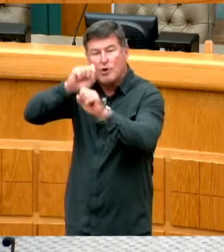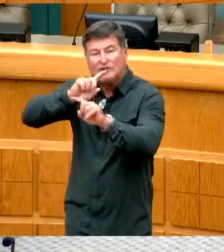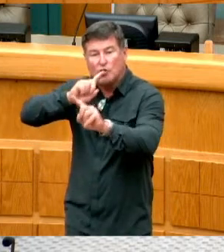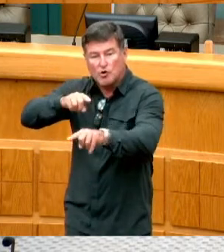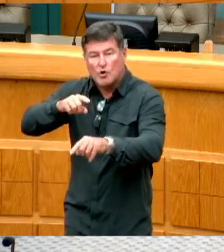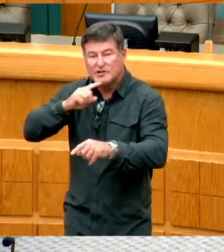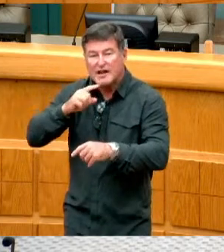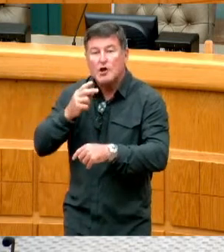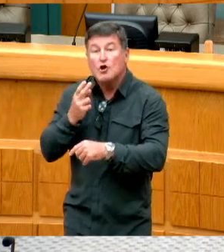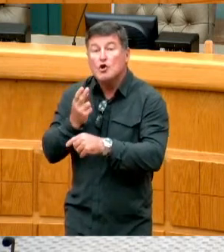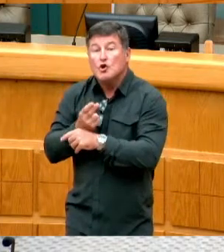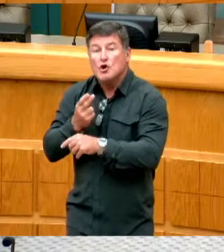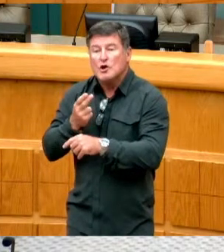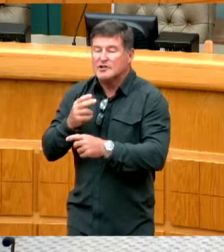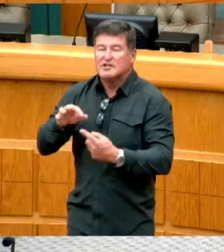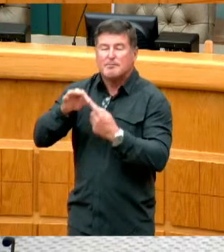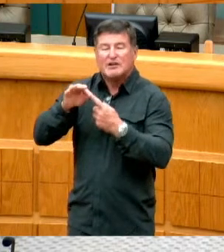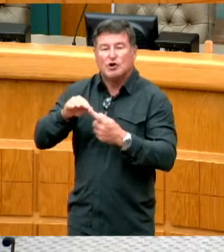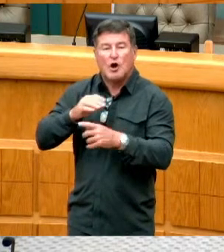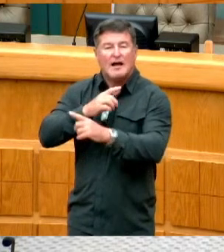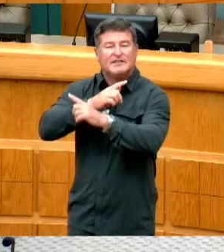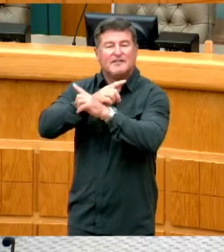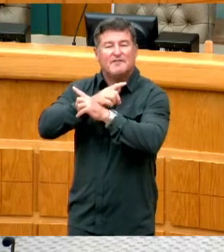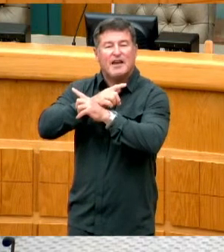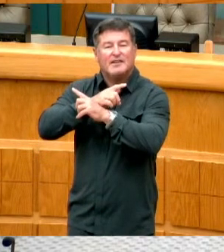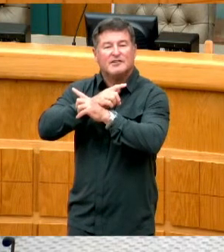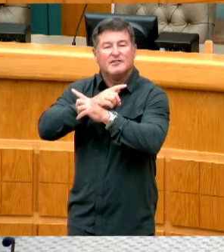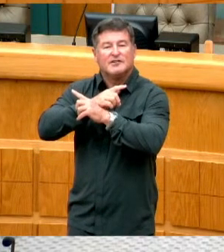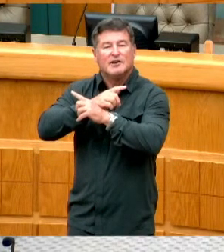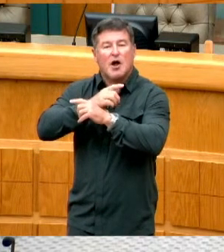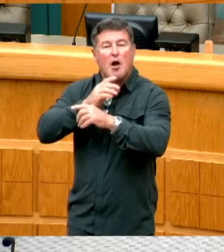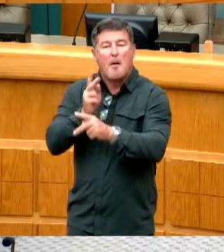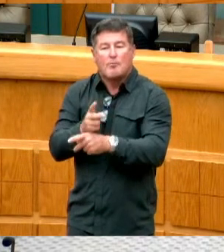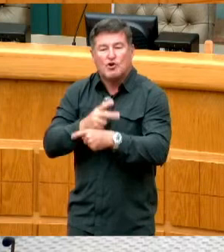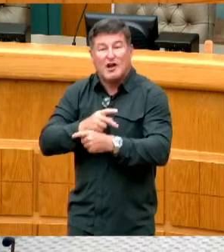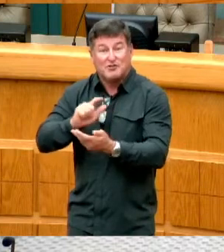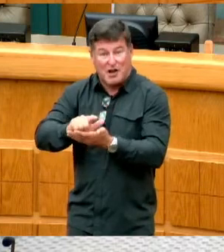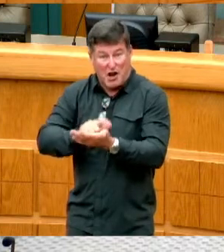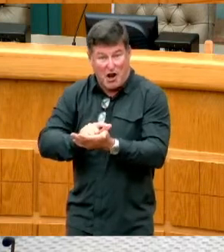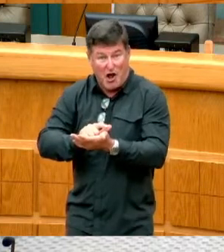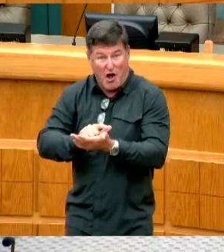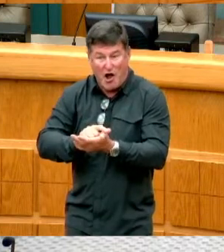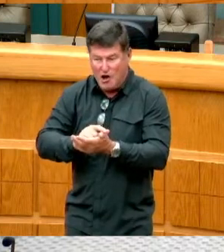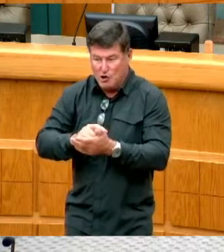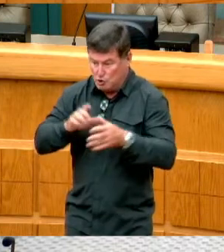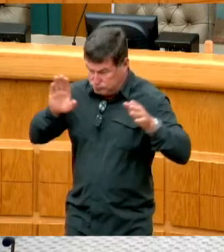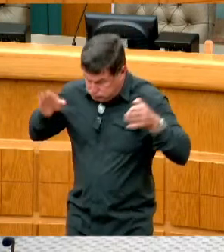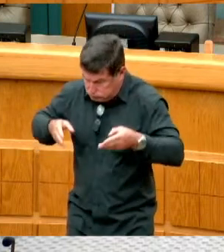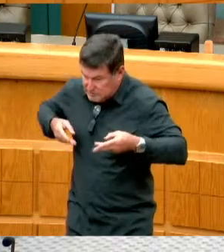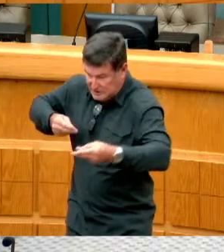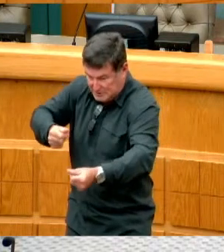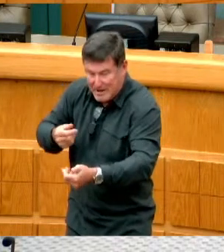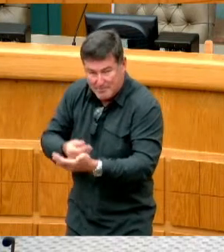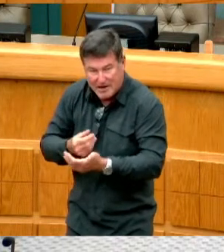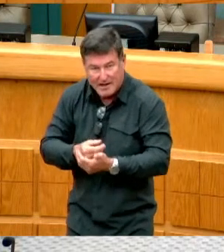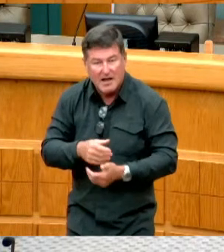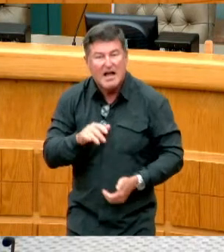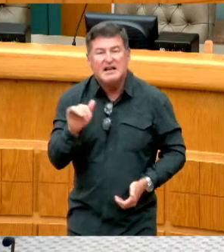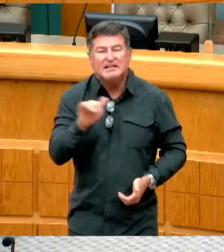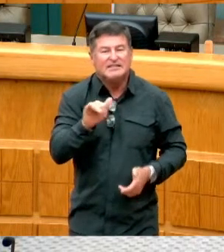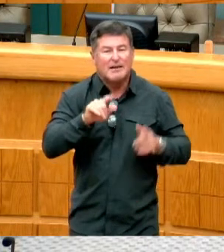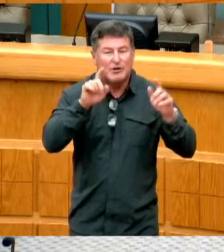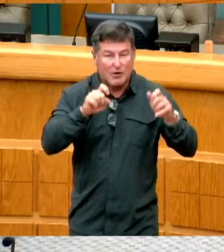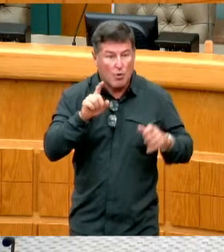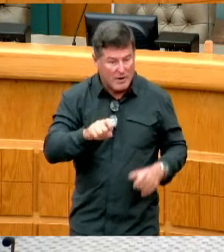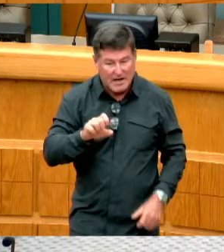equipment. So you see, it's not just the idea of the product, but just like in testing, you need all the supplies. So